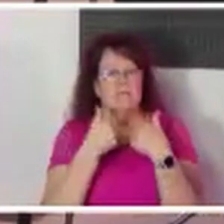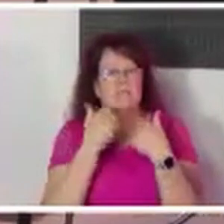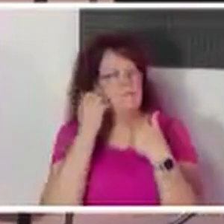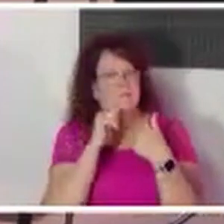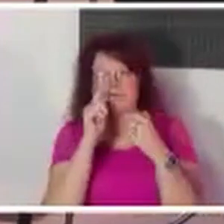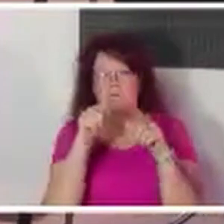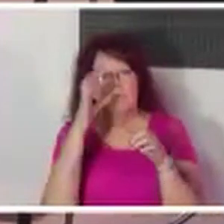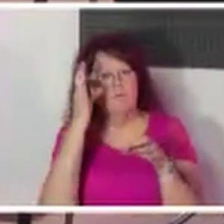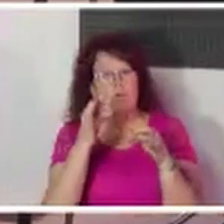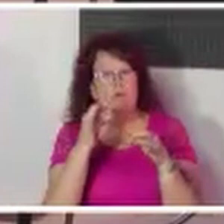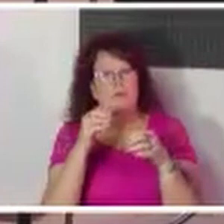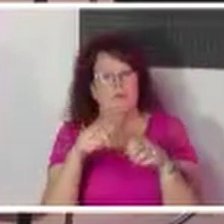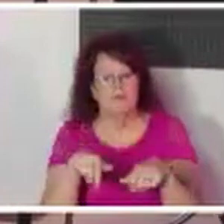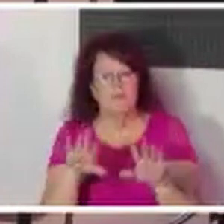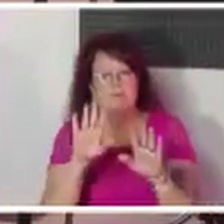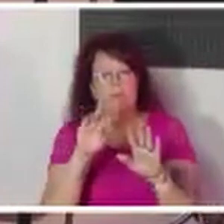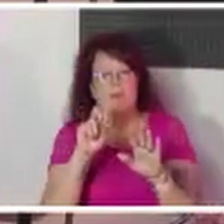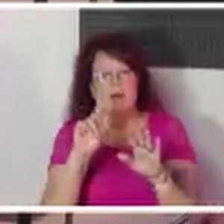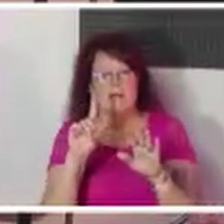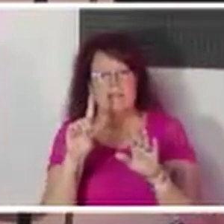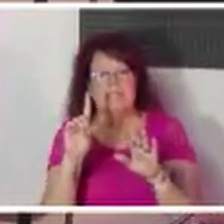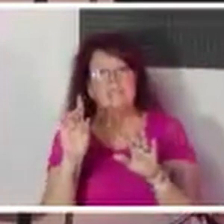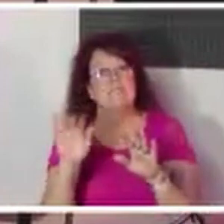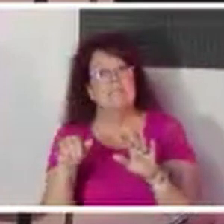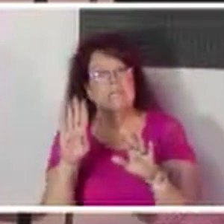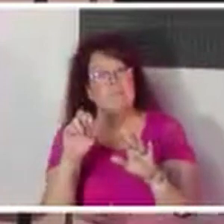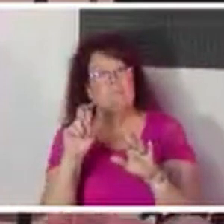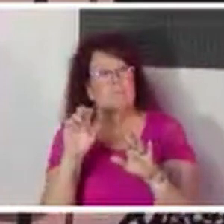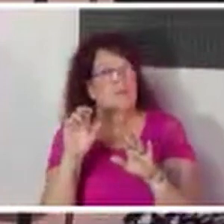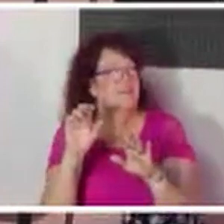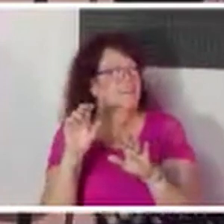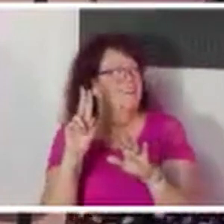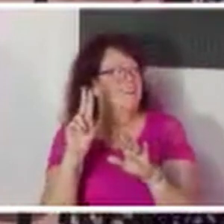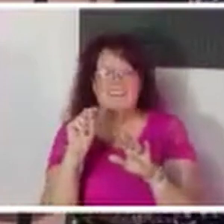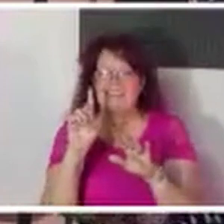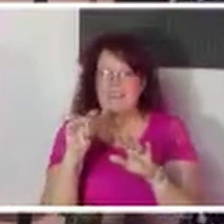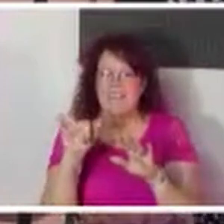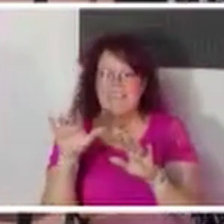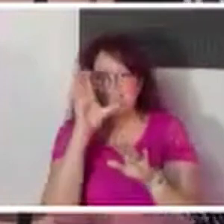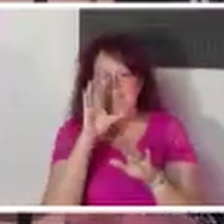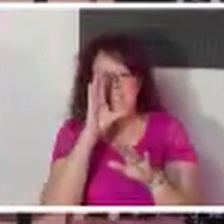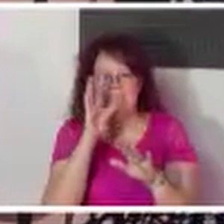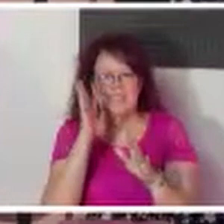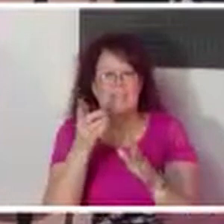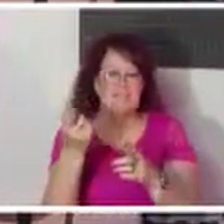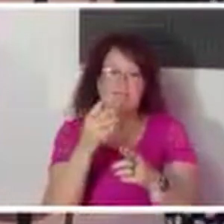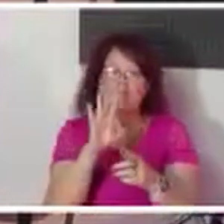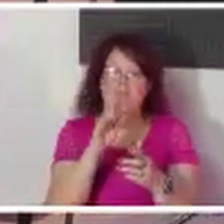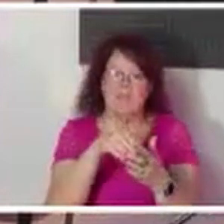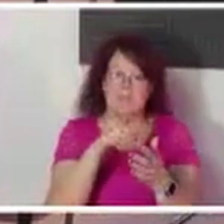court and you forfeit that bond amount, that is when Dog the Bounty Hunter comes knocking on your door and says, where is that $4,500?